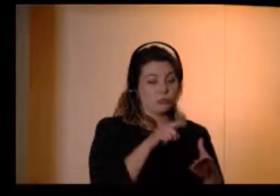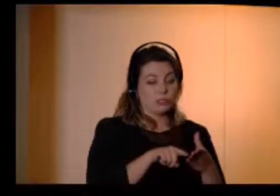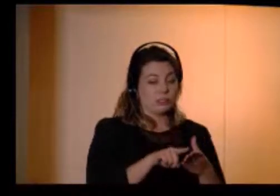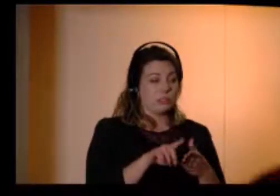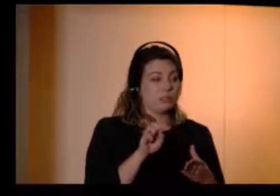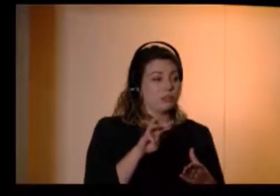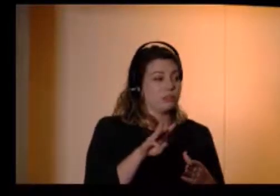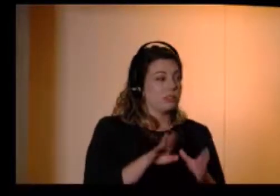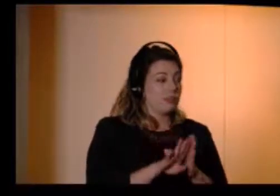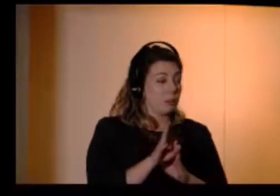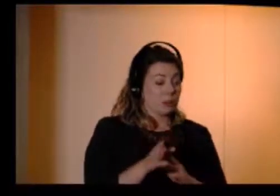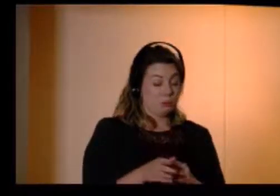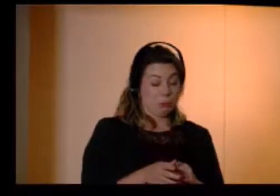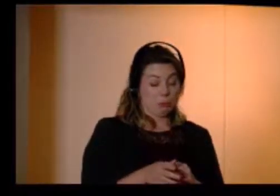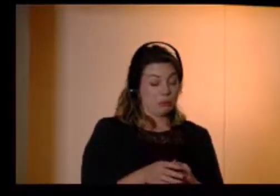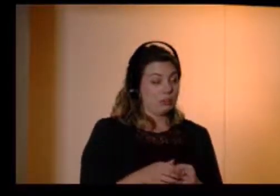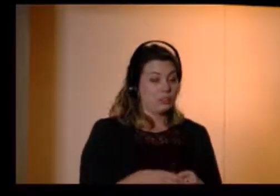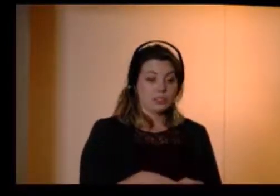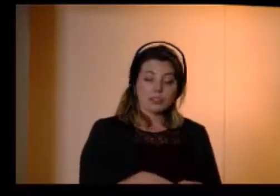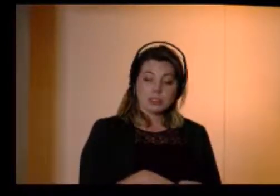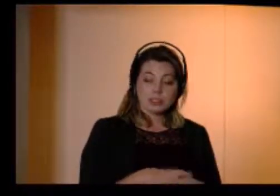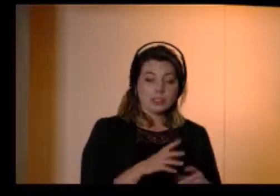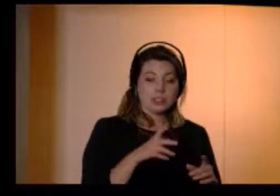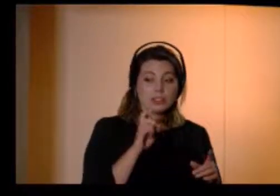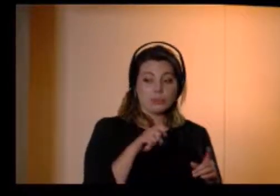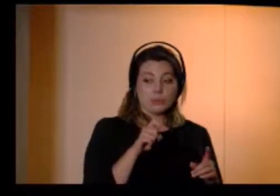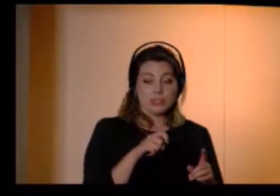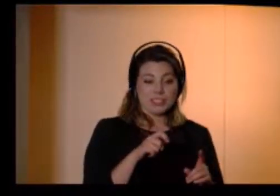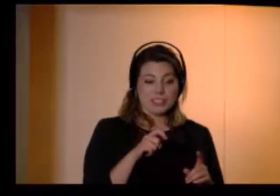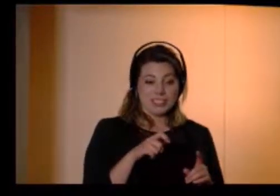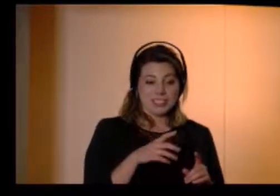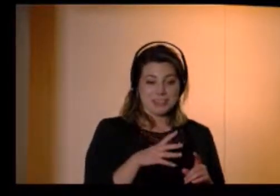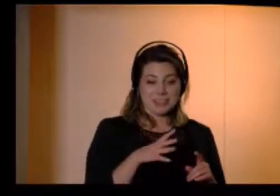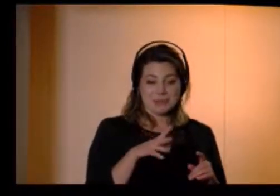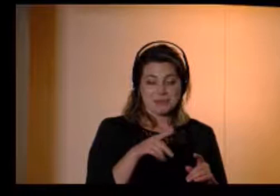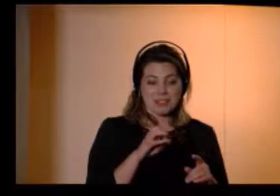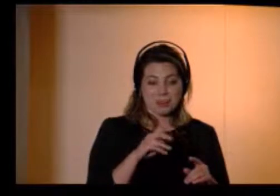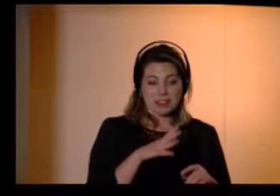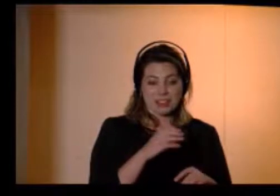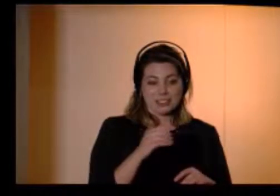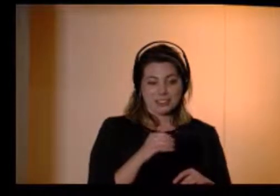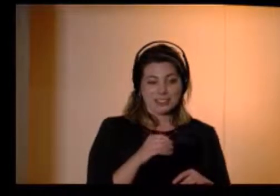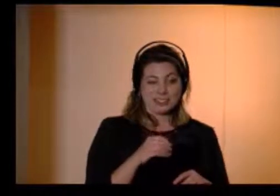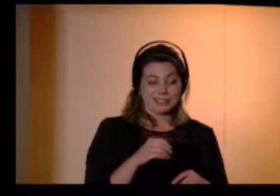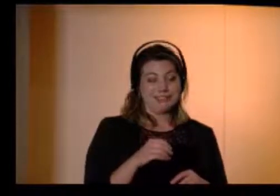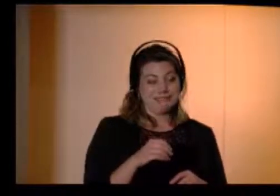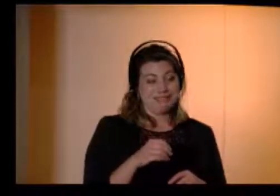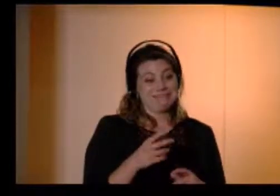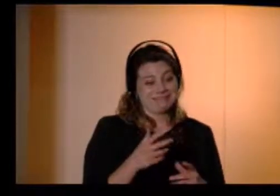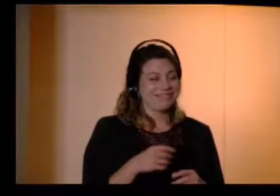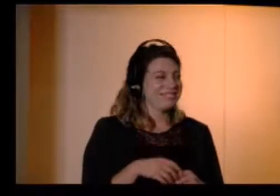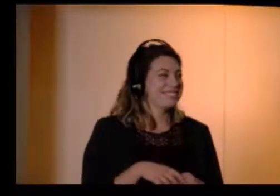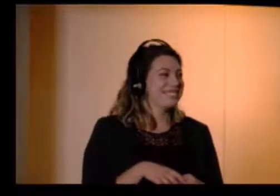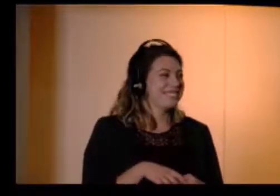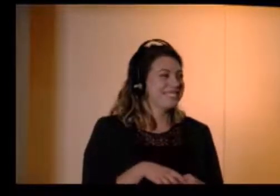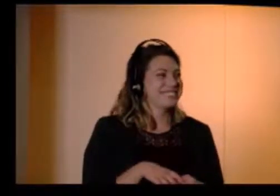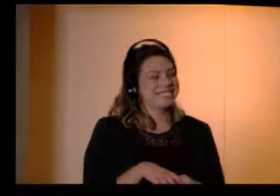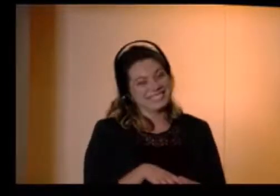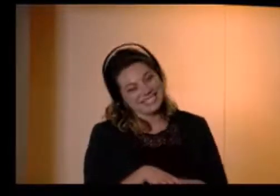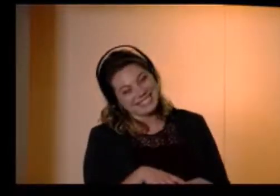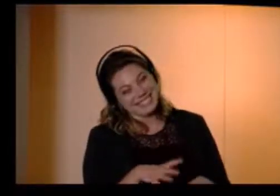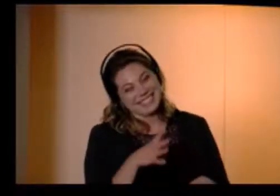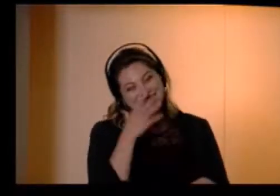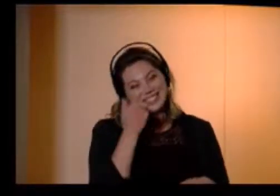developers, and we create custom tools and platforms that help researchers at NIH and the global public make better use